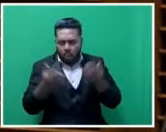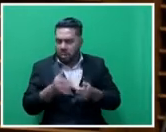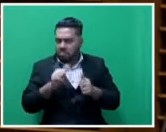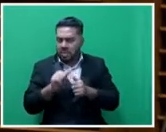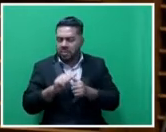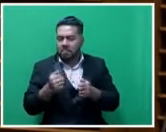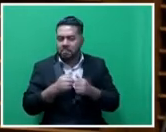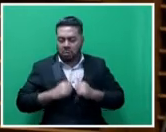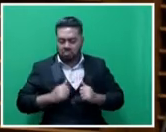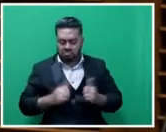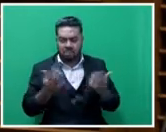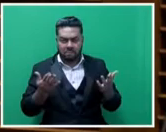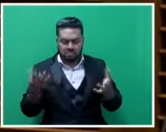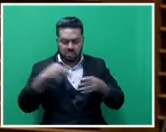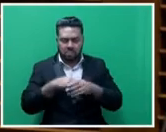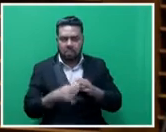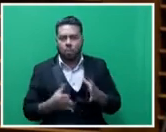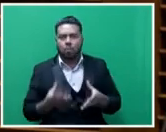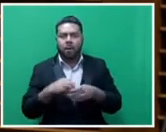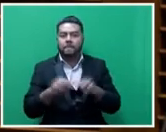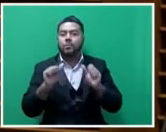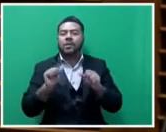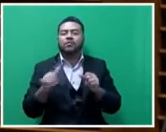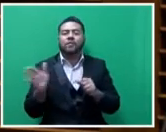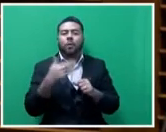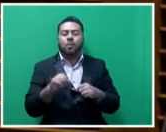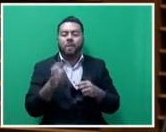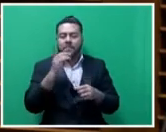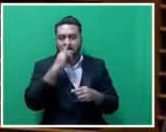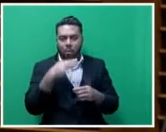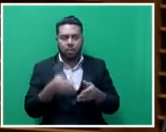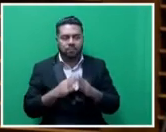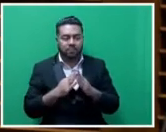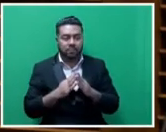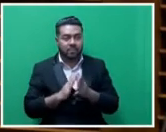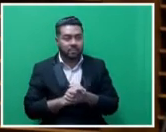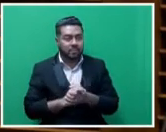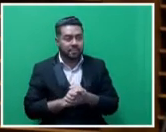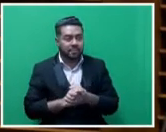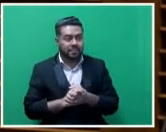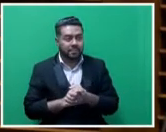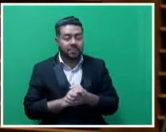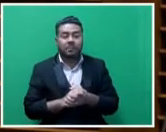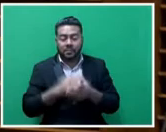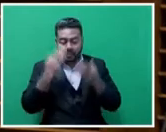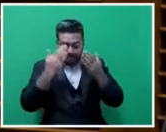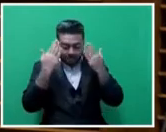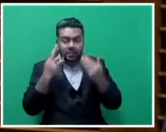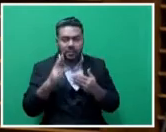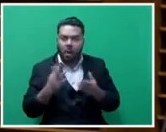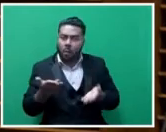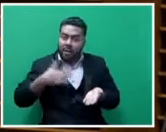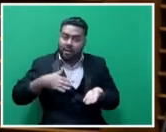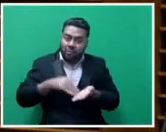which enhances protection for all our consumers and builds the trust of investors. Honourable Speaker, sir, in addition,